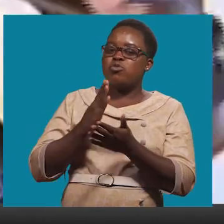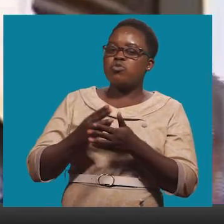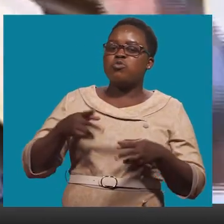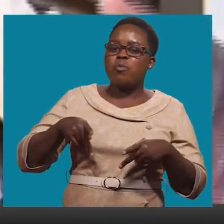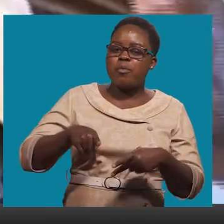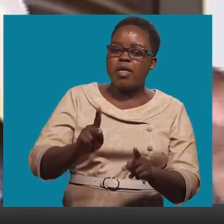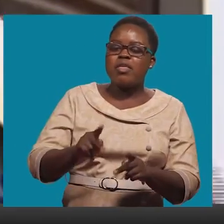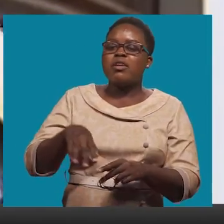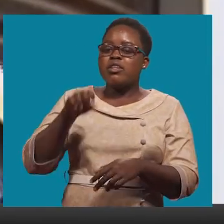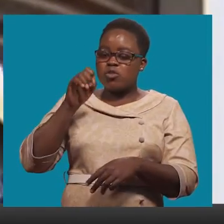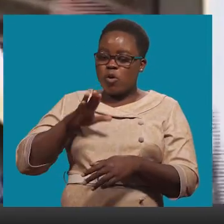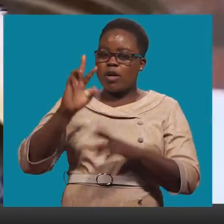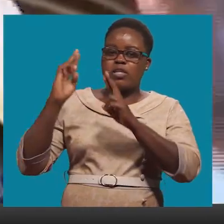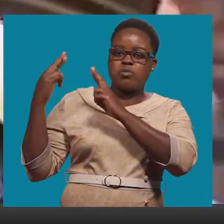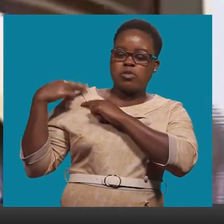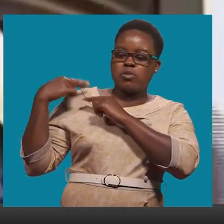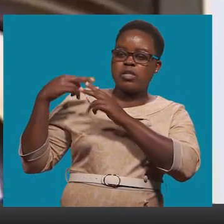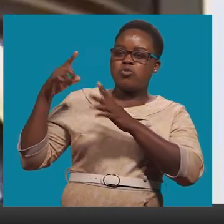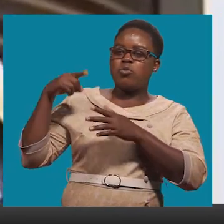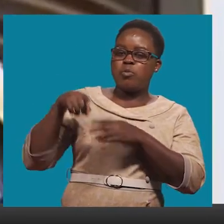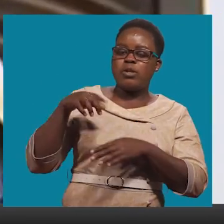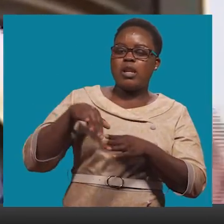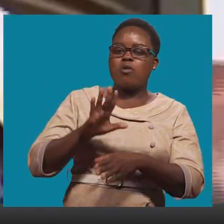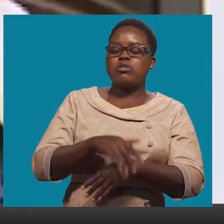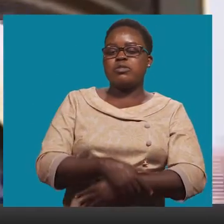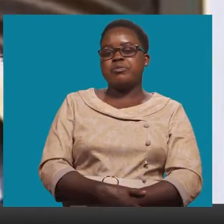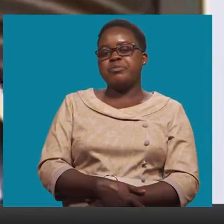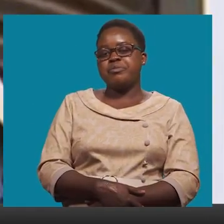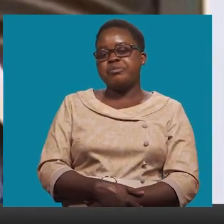not following the right path, it's your responsibility to point them out.